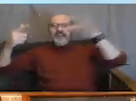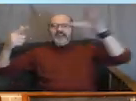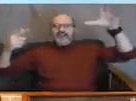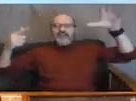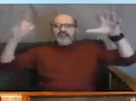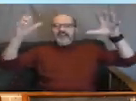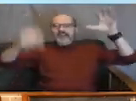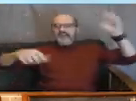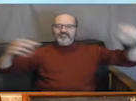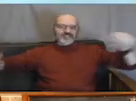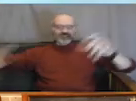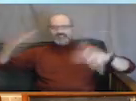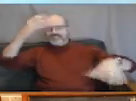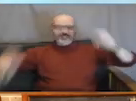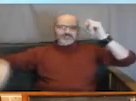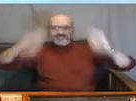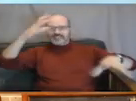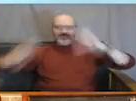catch, toss, catch.